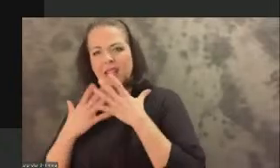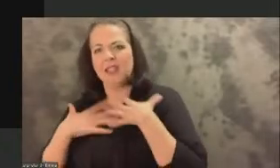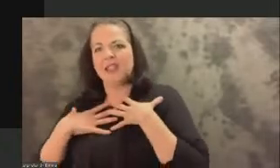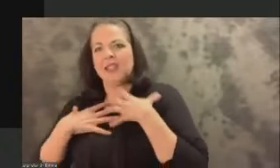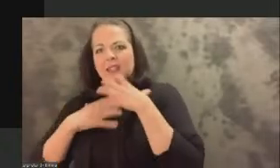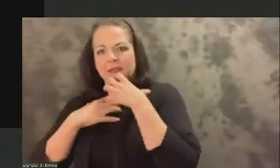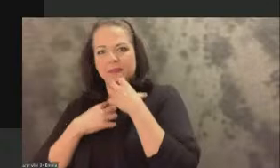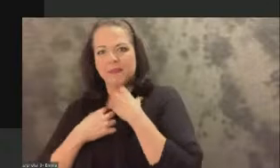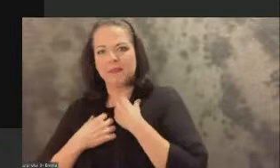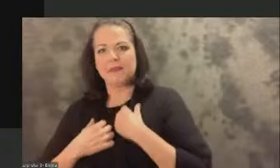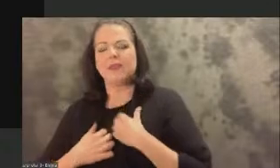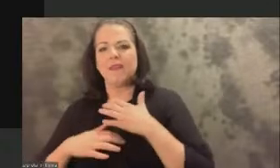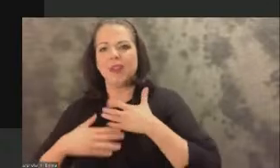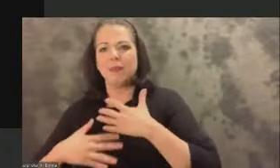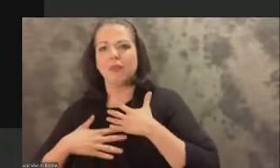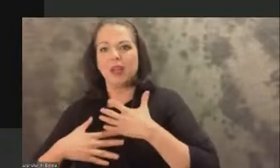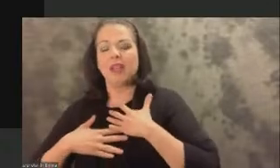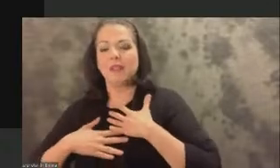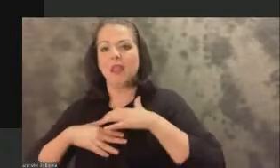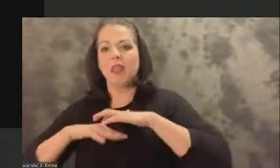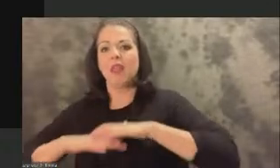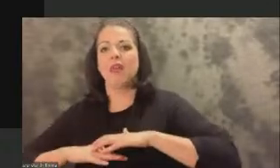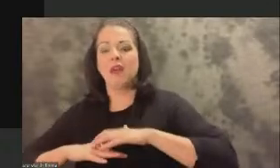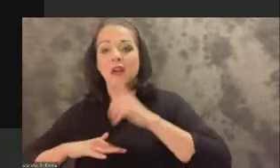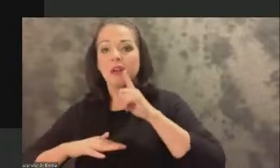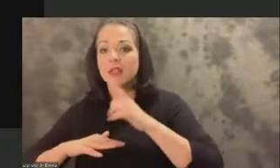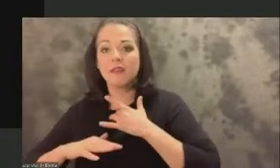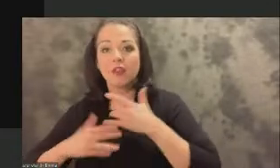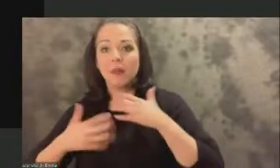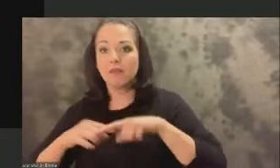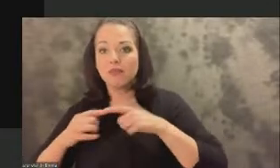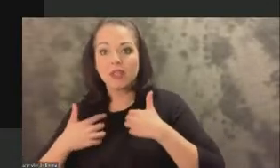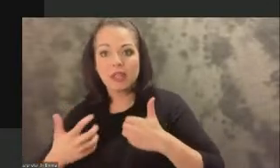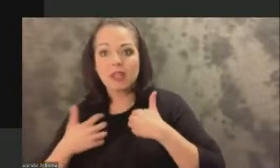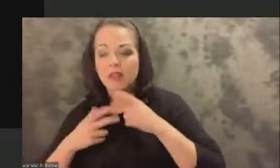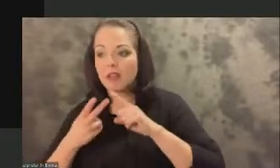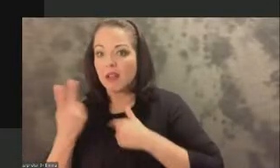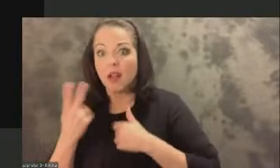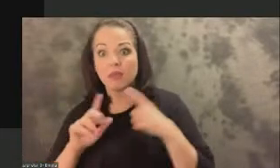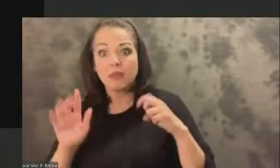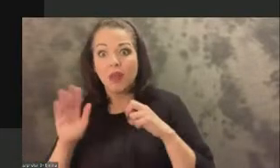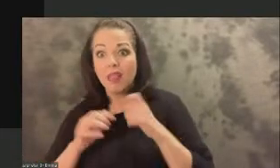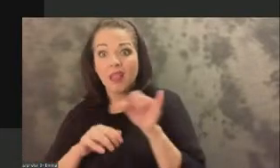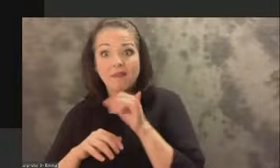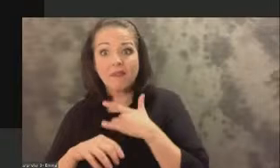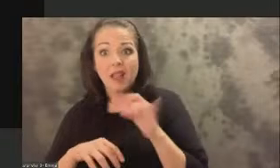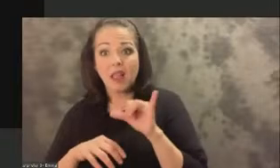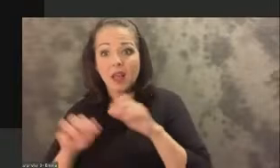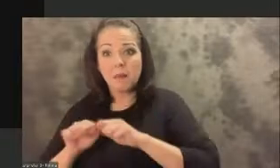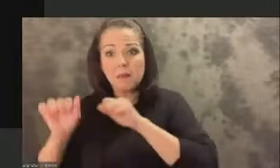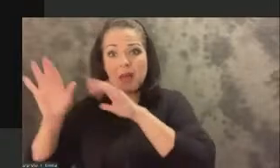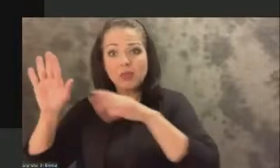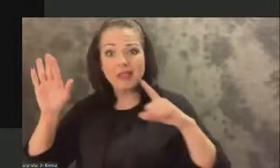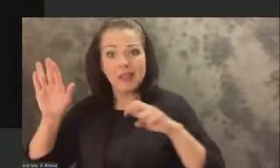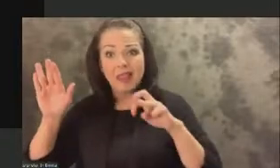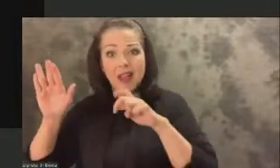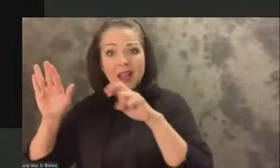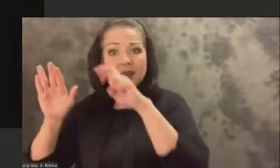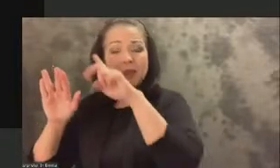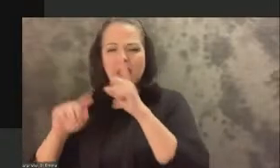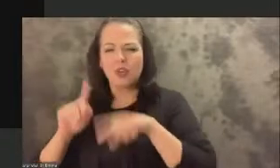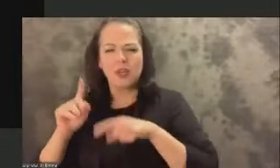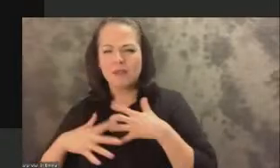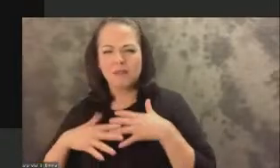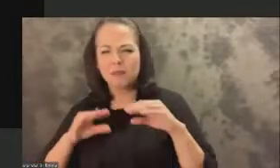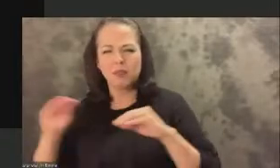was walking in the Rocky Mountains only not being able to move. And that happened within the course of a month.